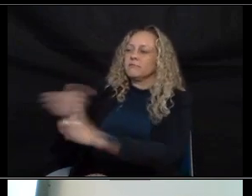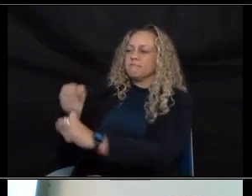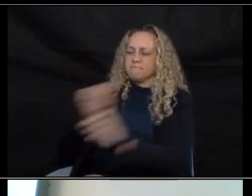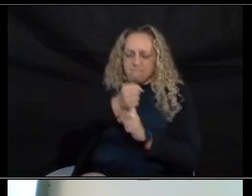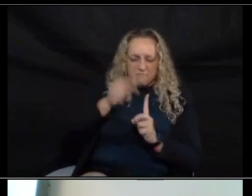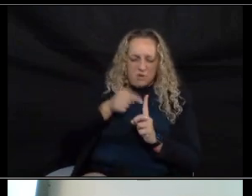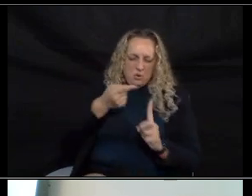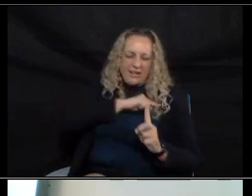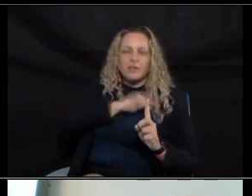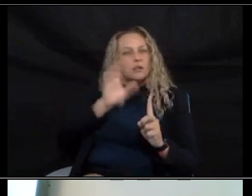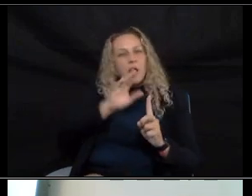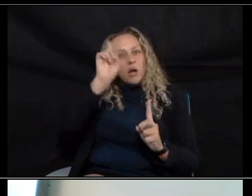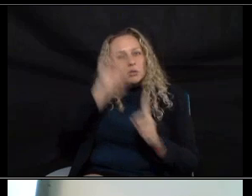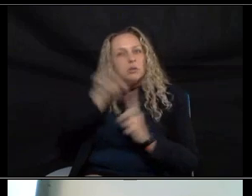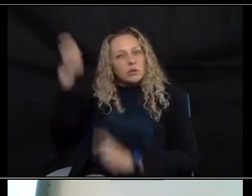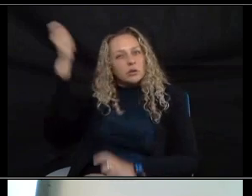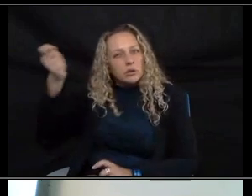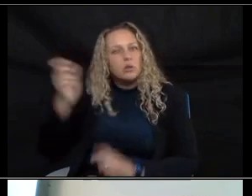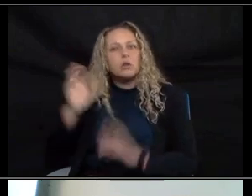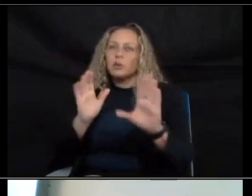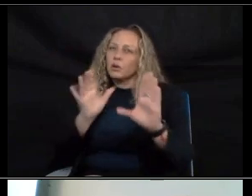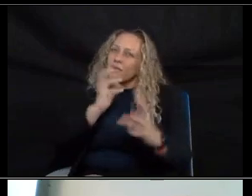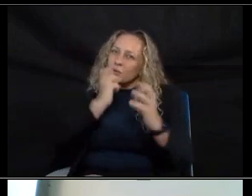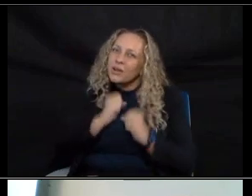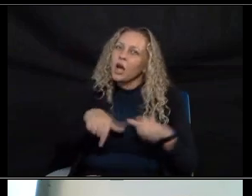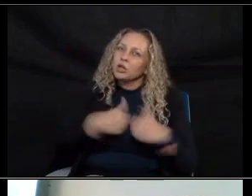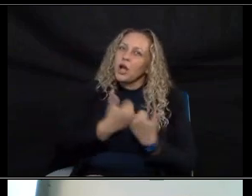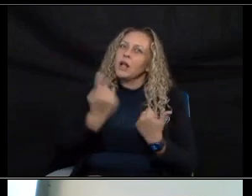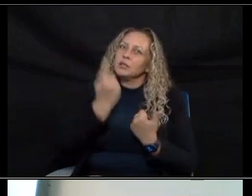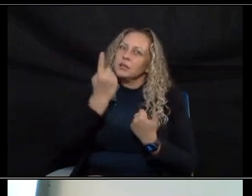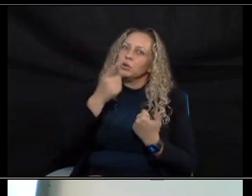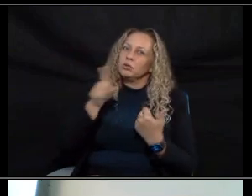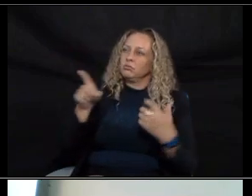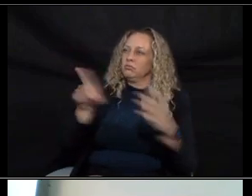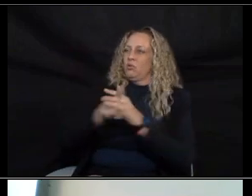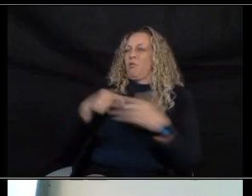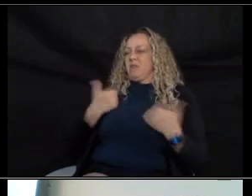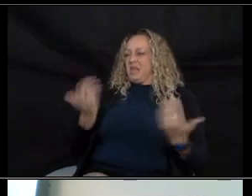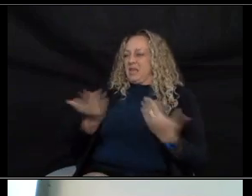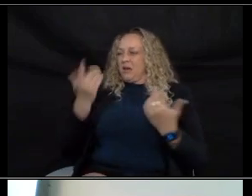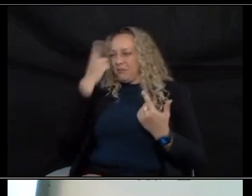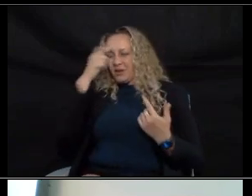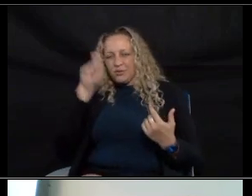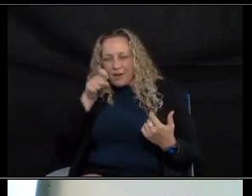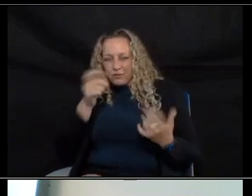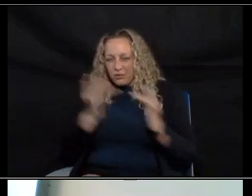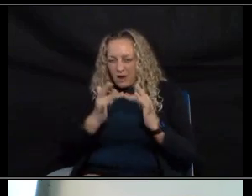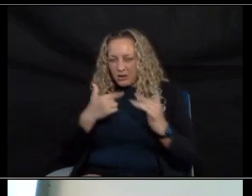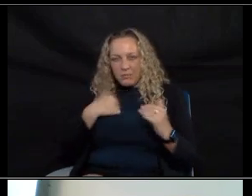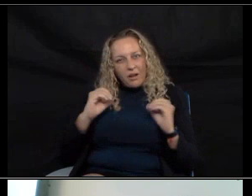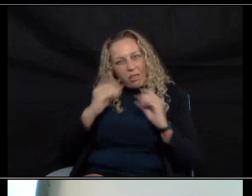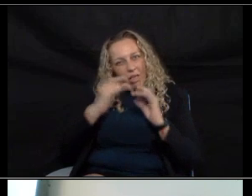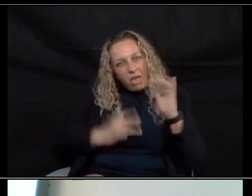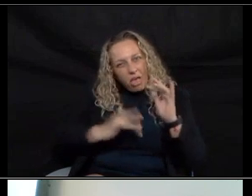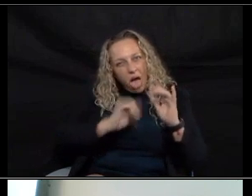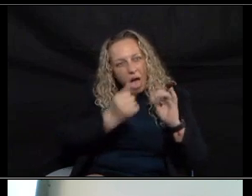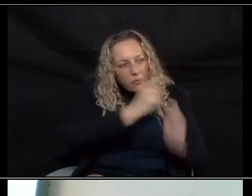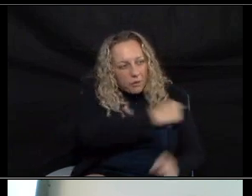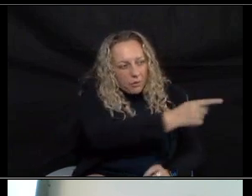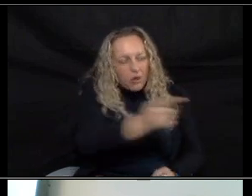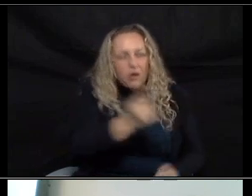guilty, that shows what you really care about, and challenge someone to show up to a meeting when you could have just reached out as well as others did in